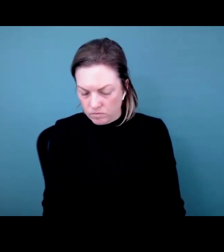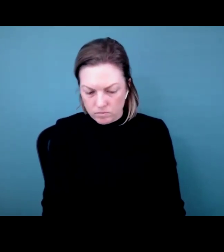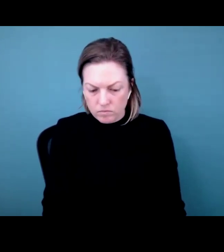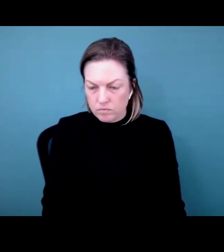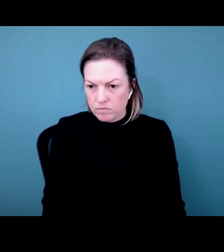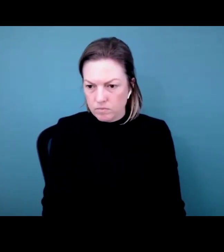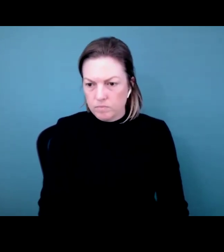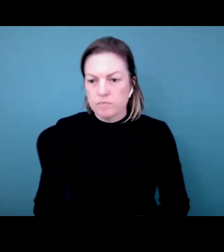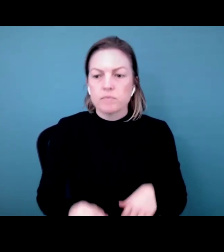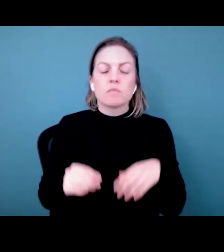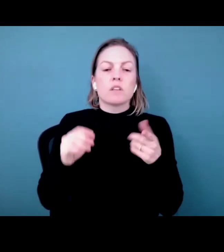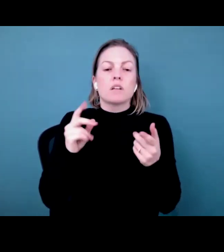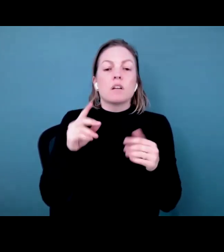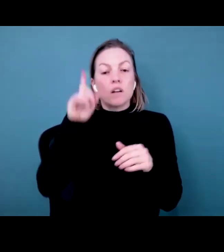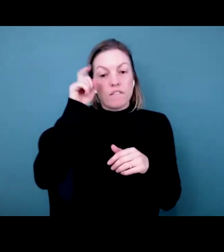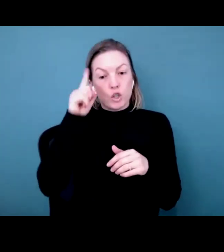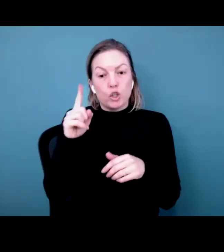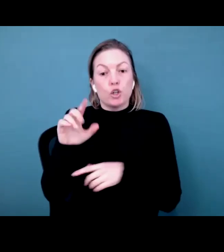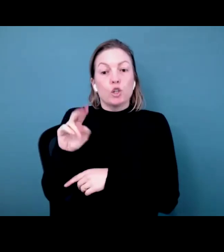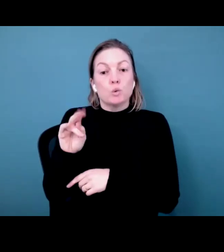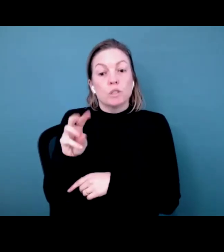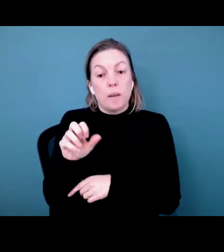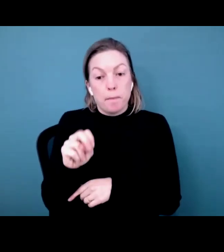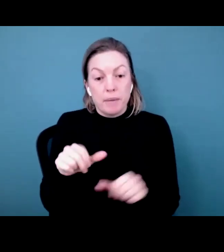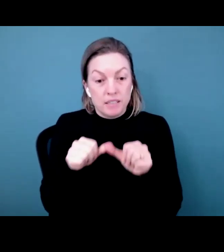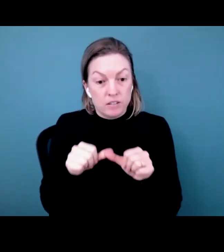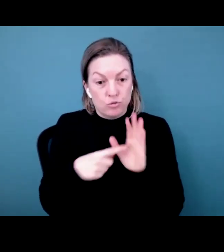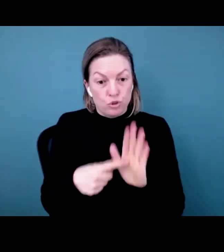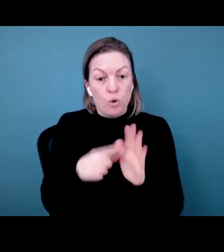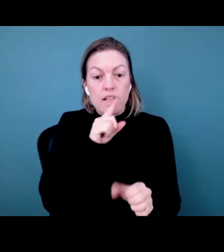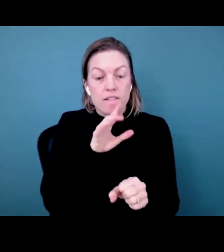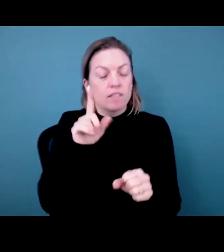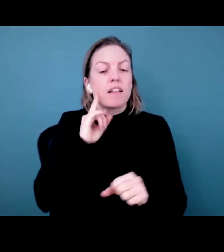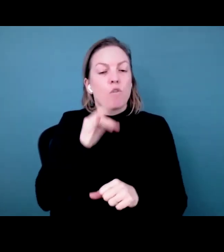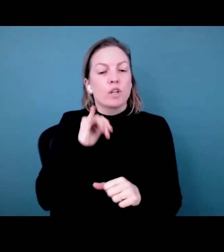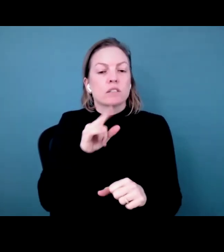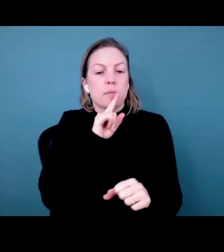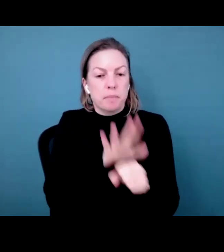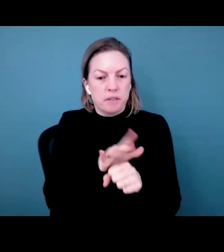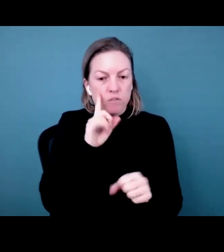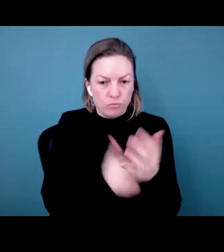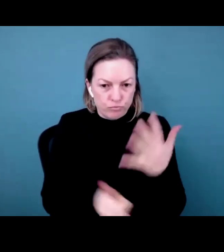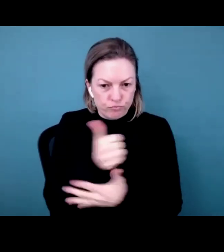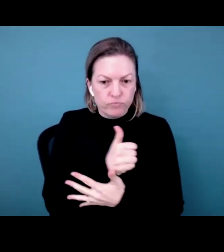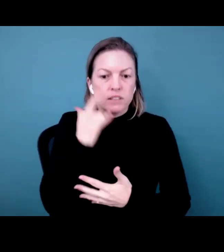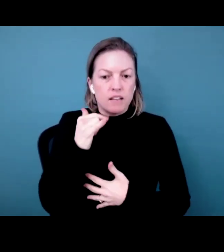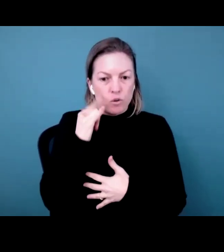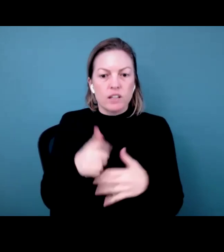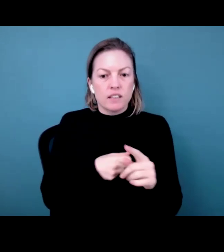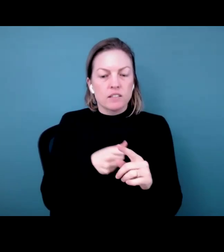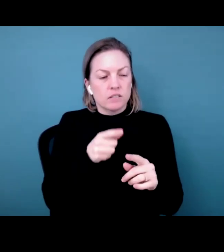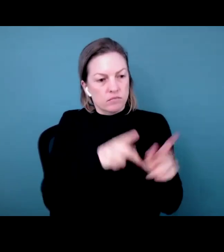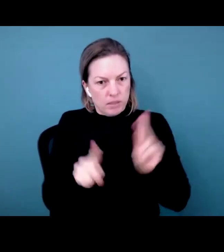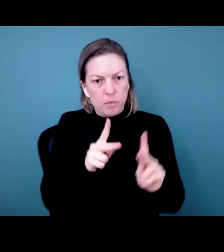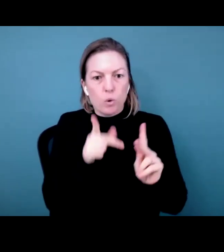advocates. Governor Newsom continues to demonstrate California's commitment to prioritizing Californians directly impacted by Alzheimer's